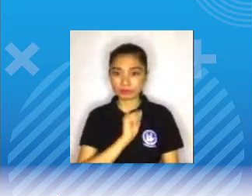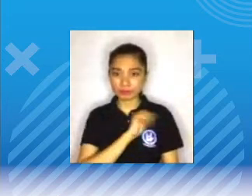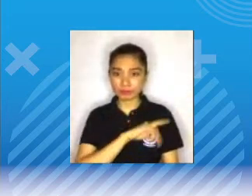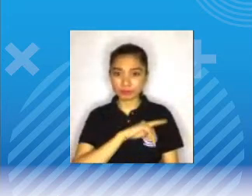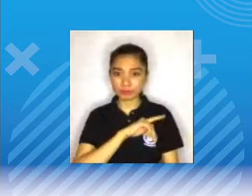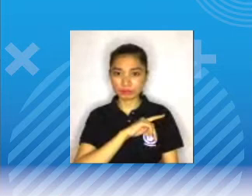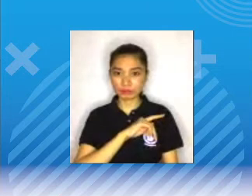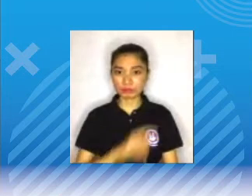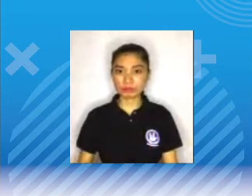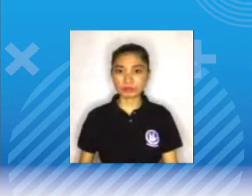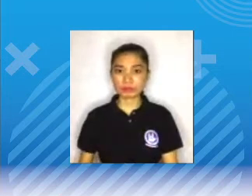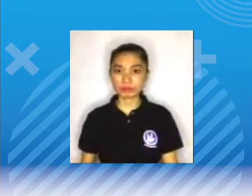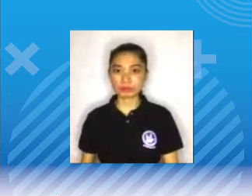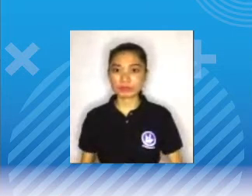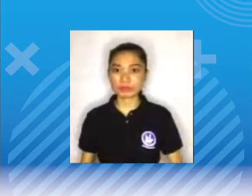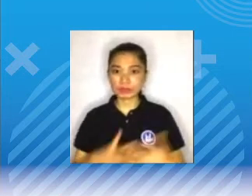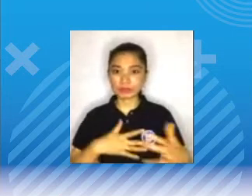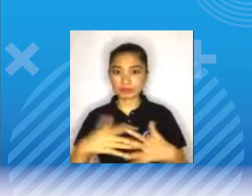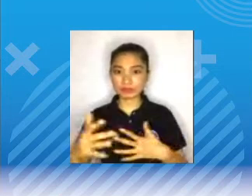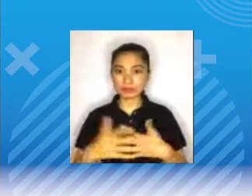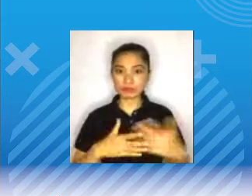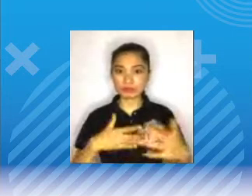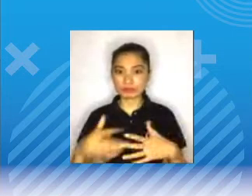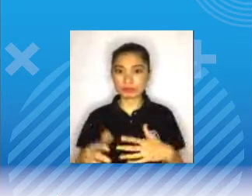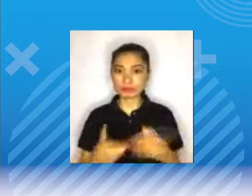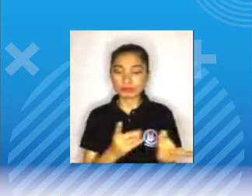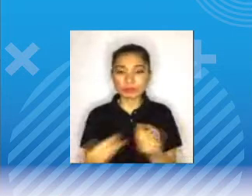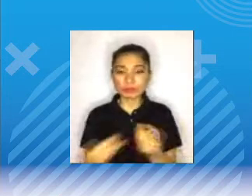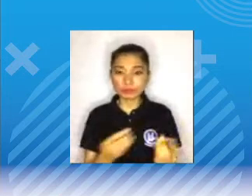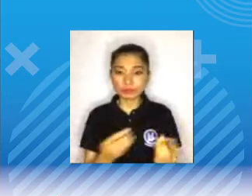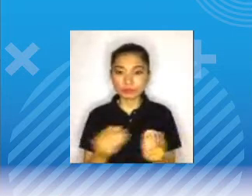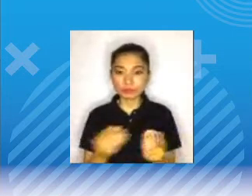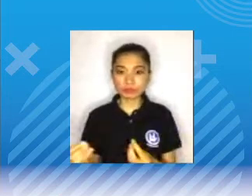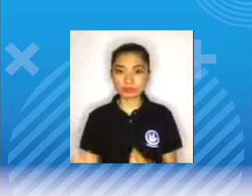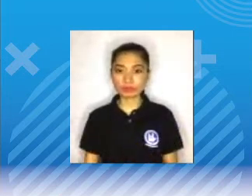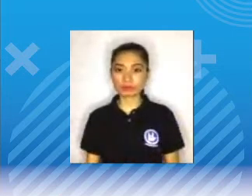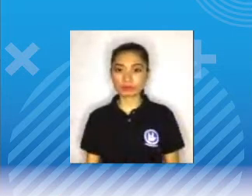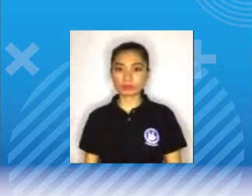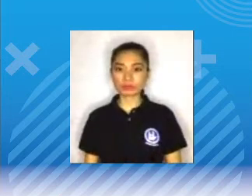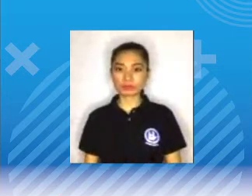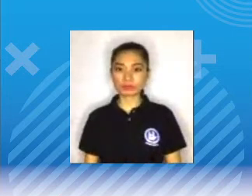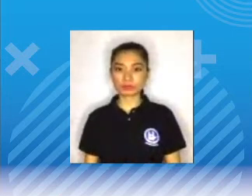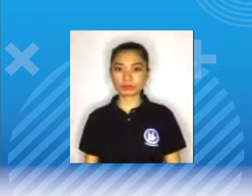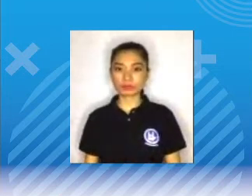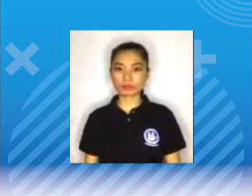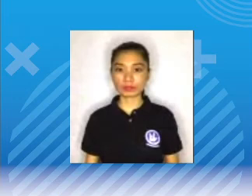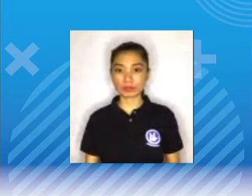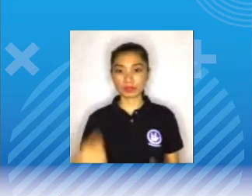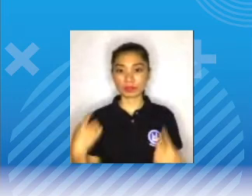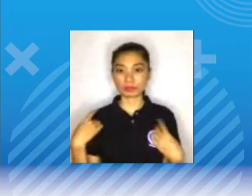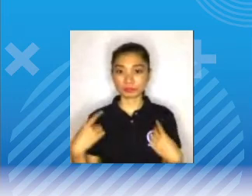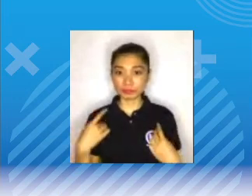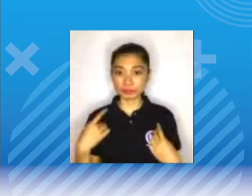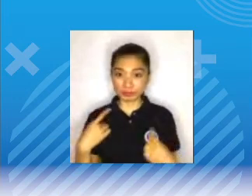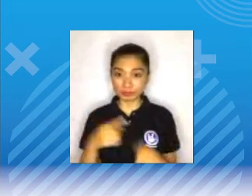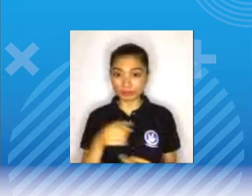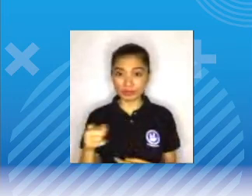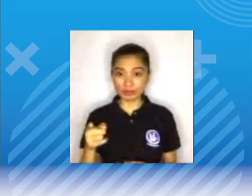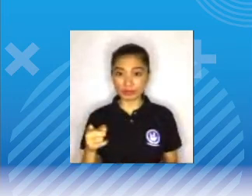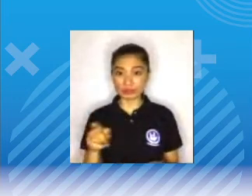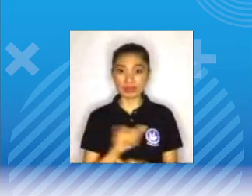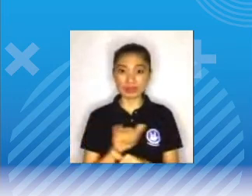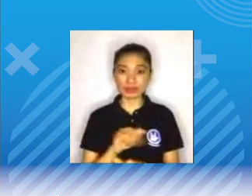learning. So, ayan po. Alam kong marami na sa atin ang excited na makinig at malaman ng mga sagot sa